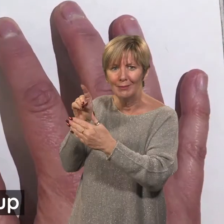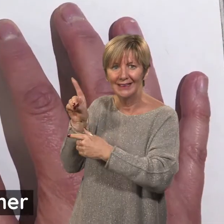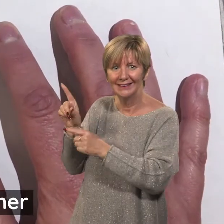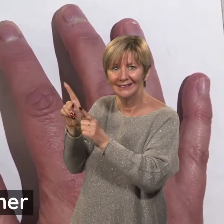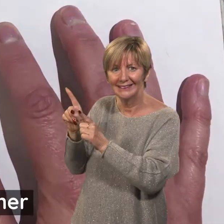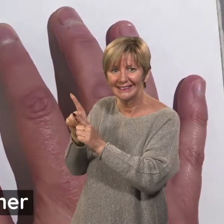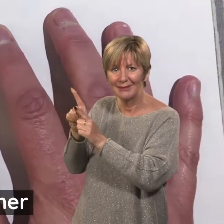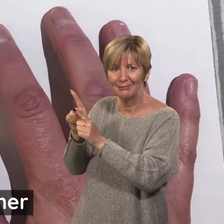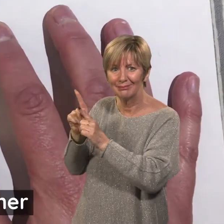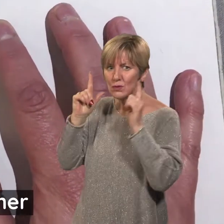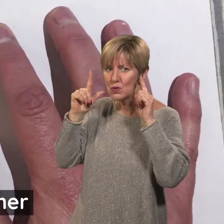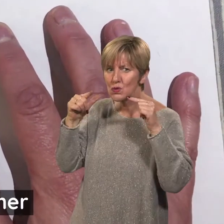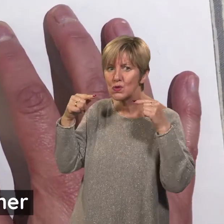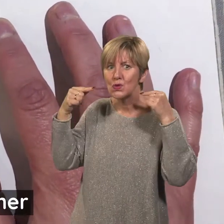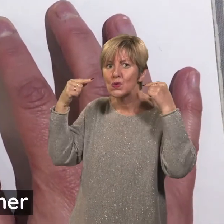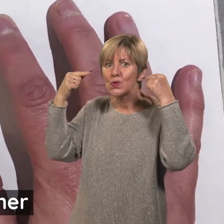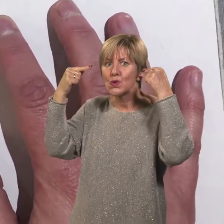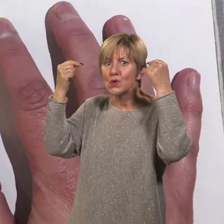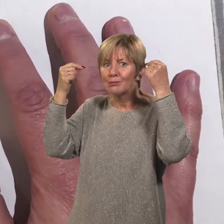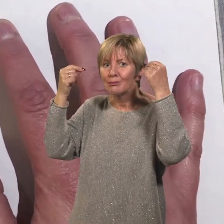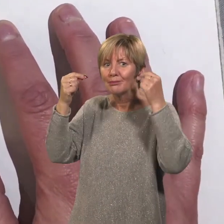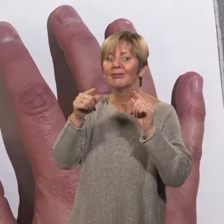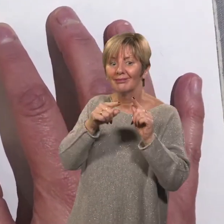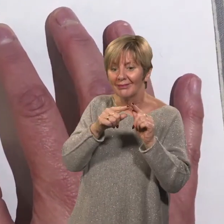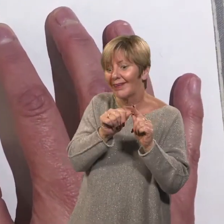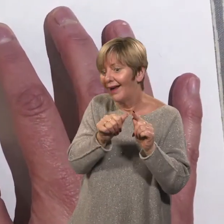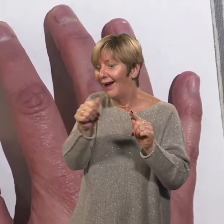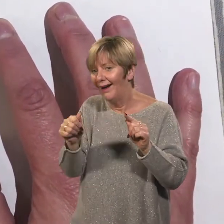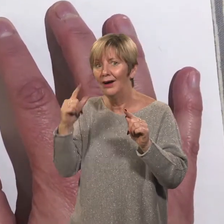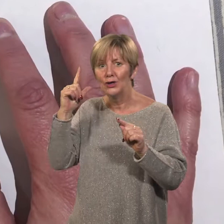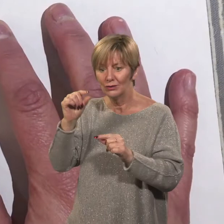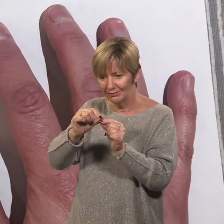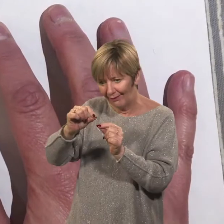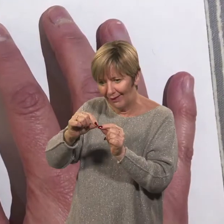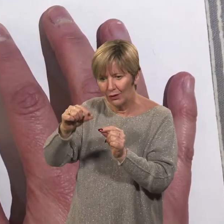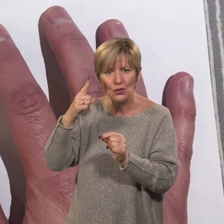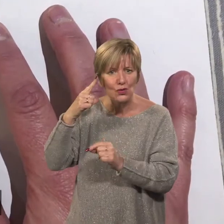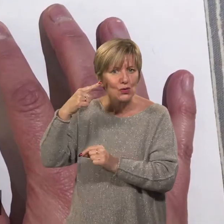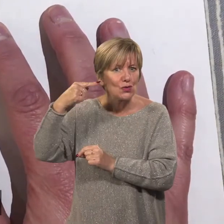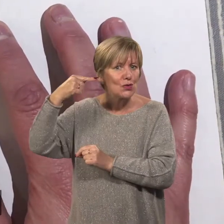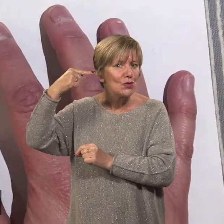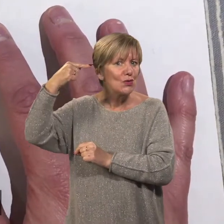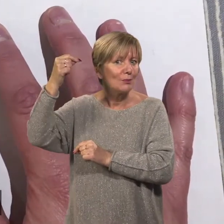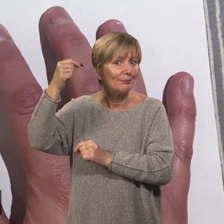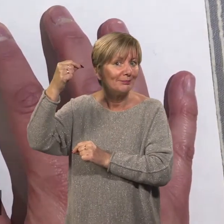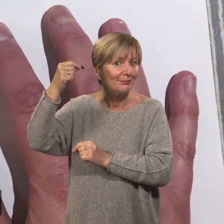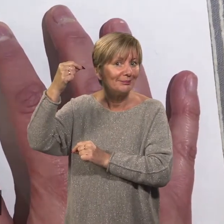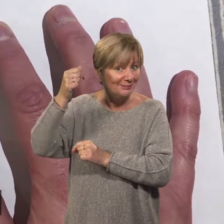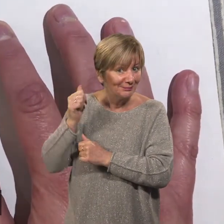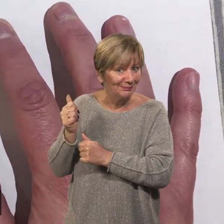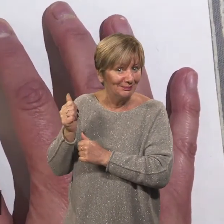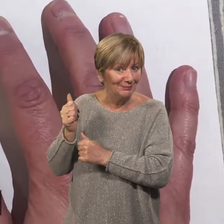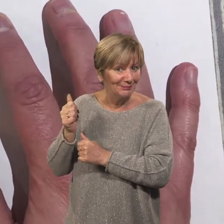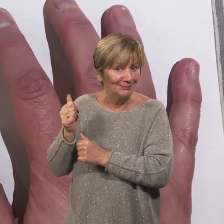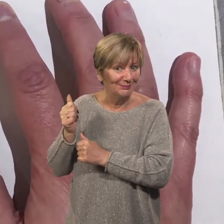it up to the side of his face, and then go to the other side. Go and do the point on the other ear, come down, join that to the side